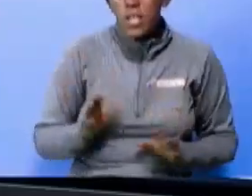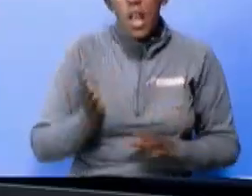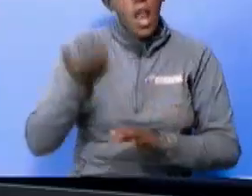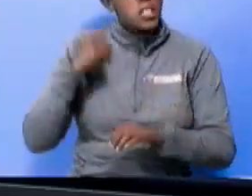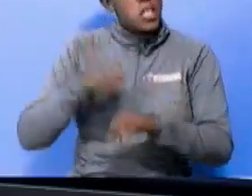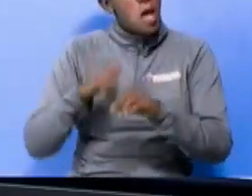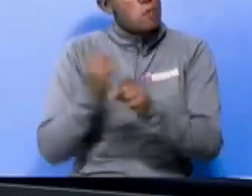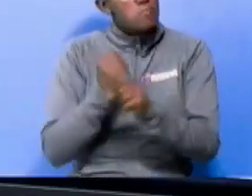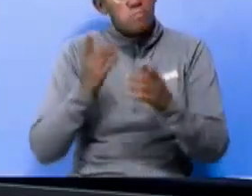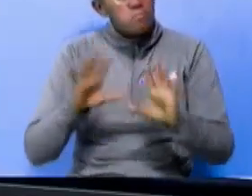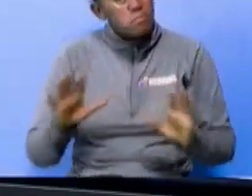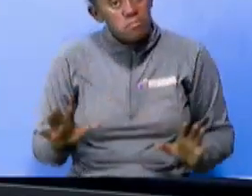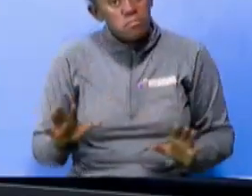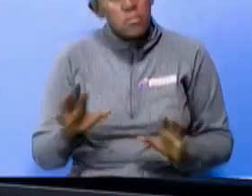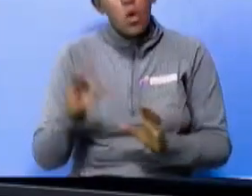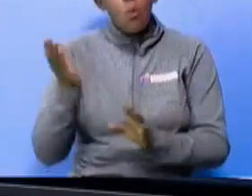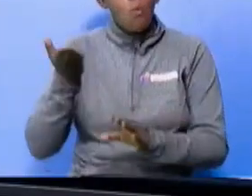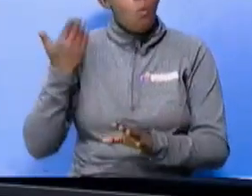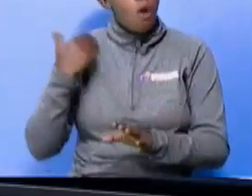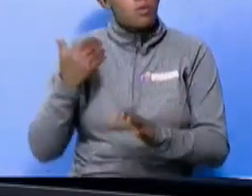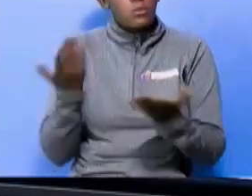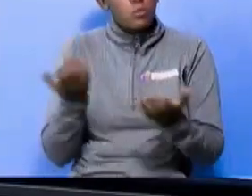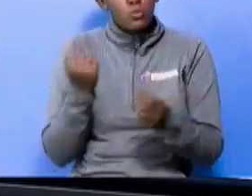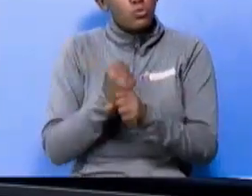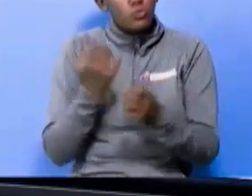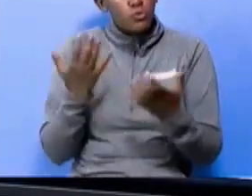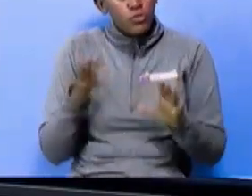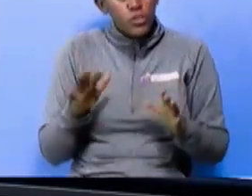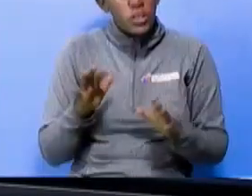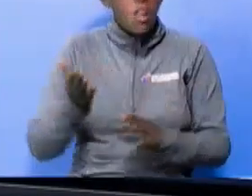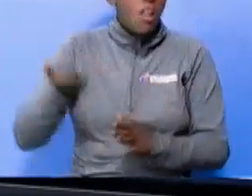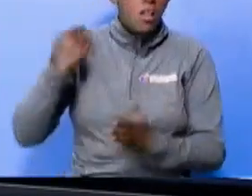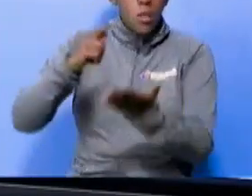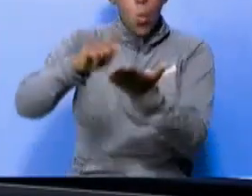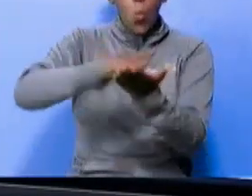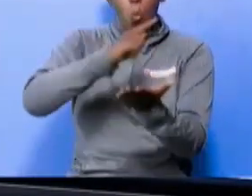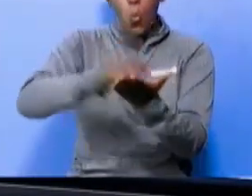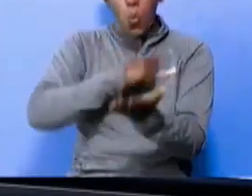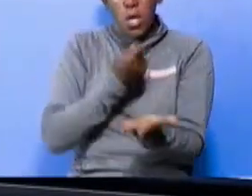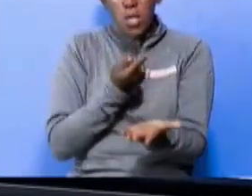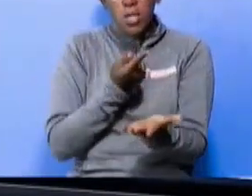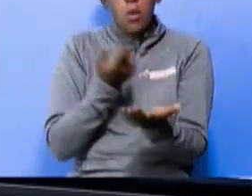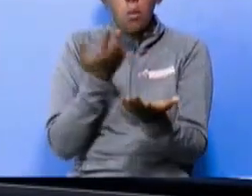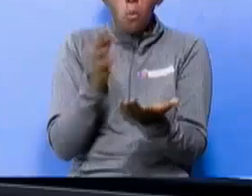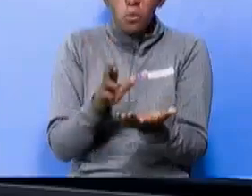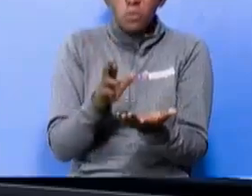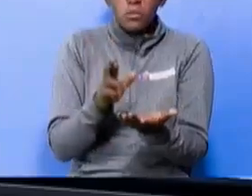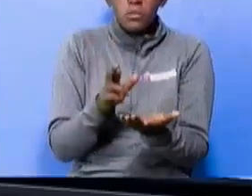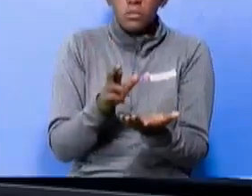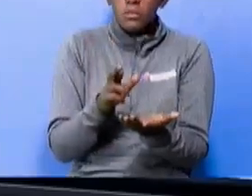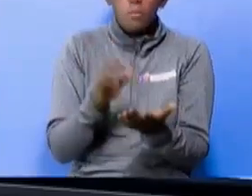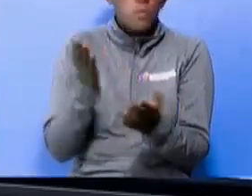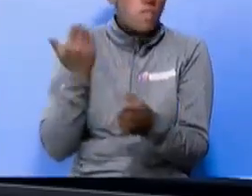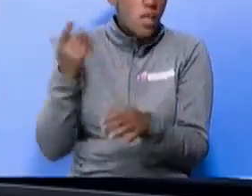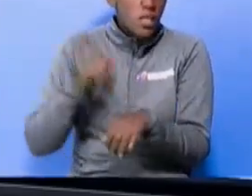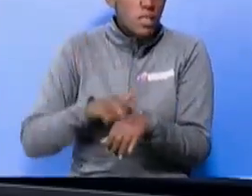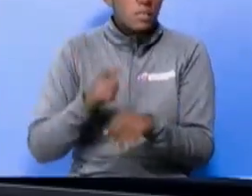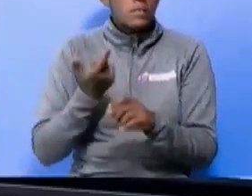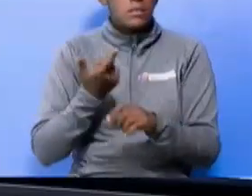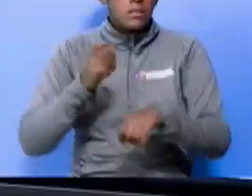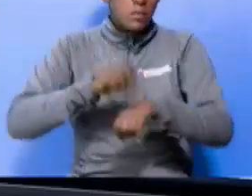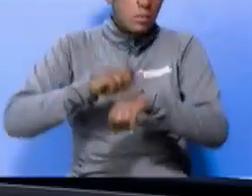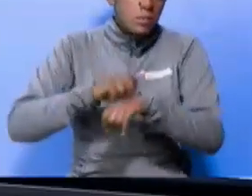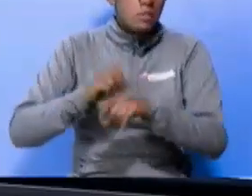time, what you did in the previous week, or what you did in the previous seasons,